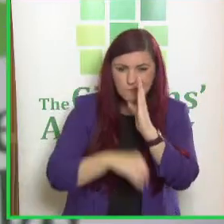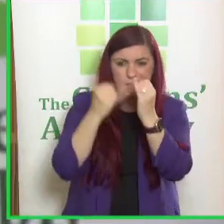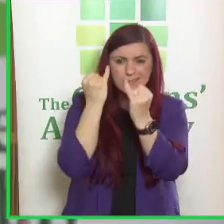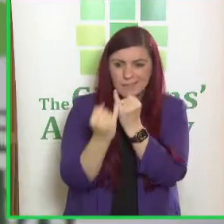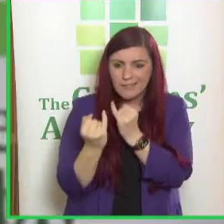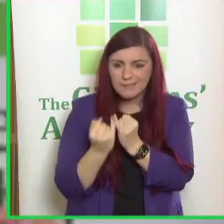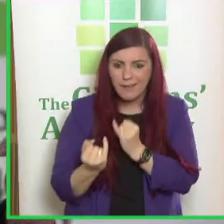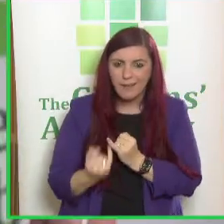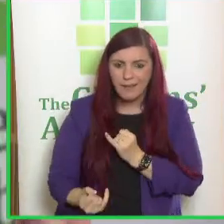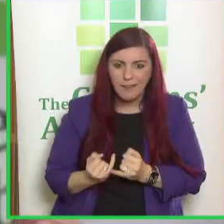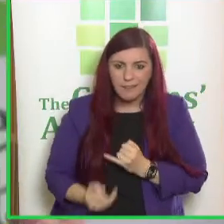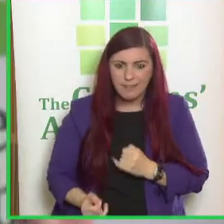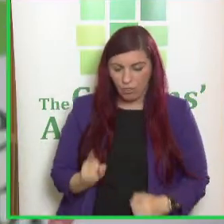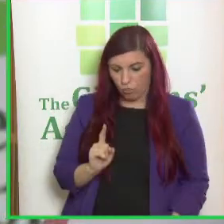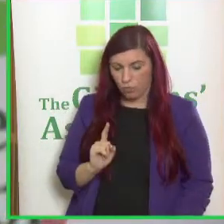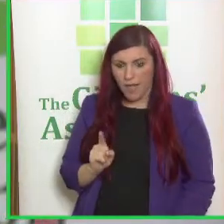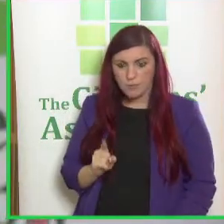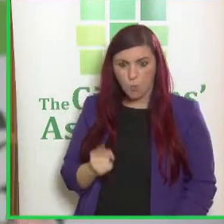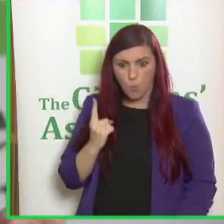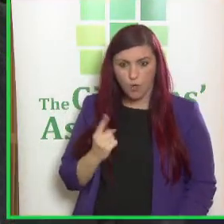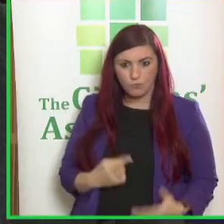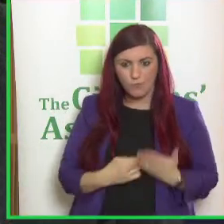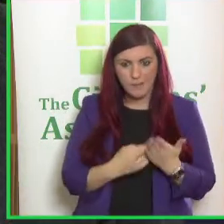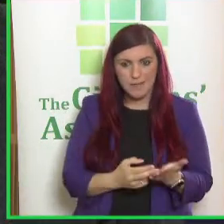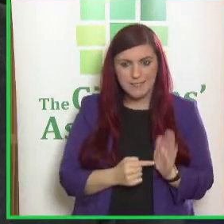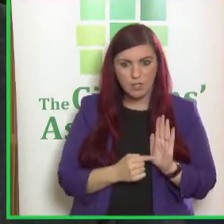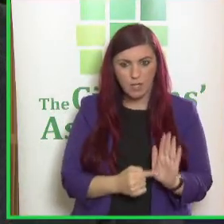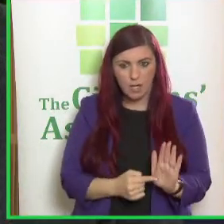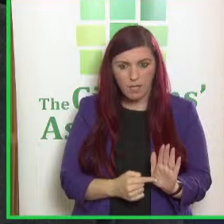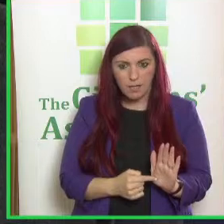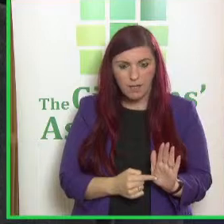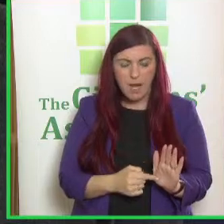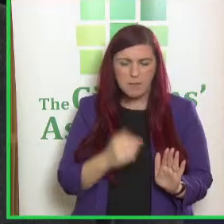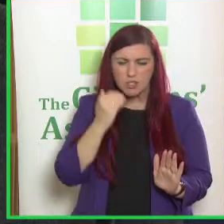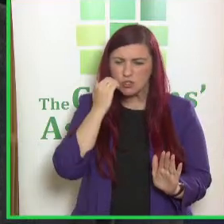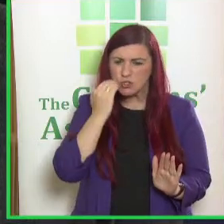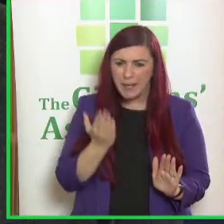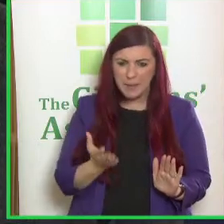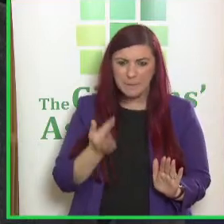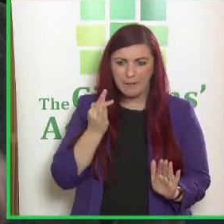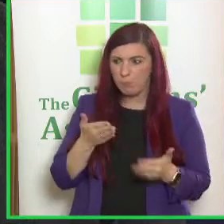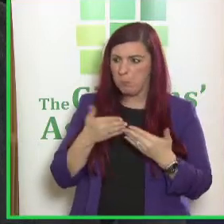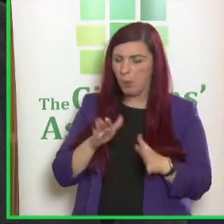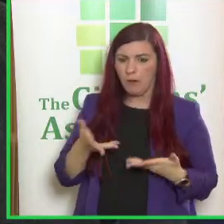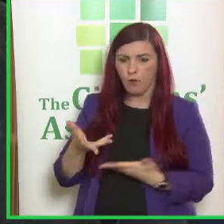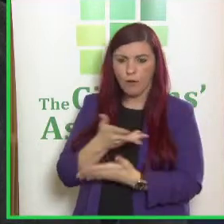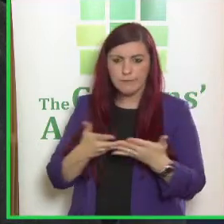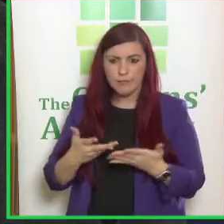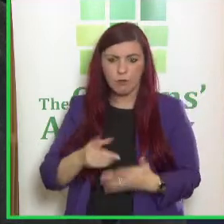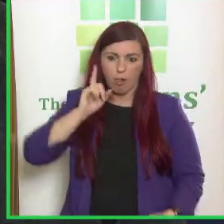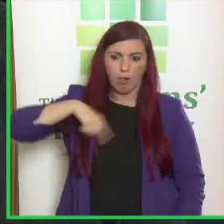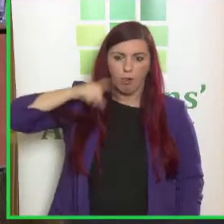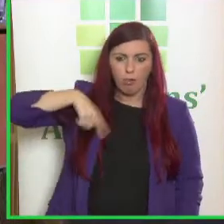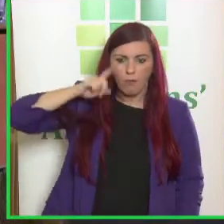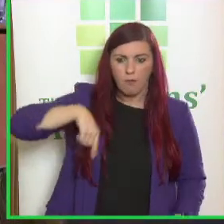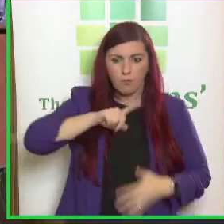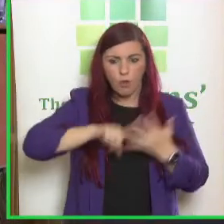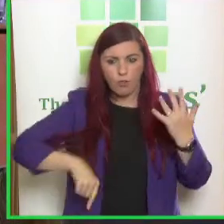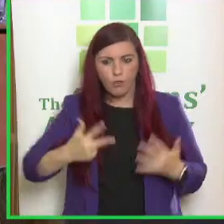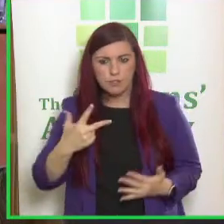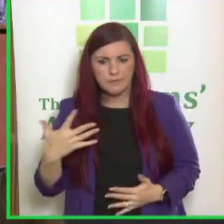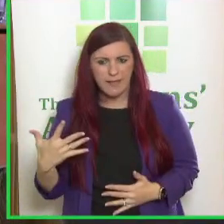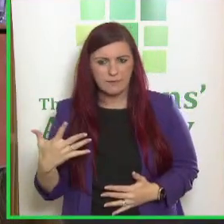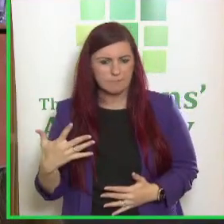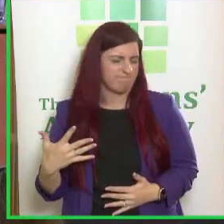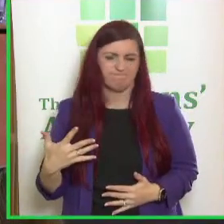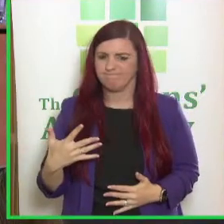depth that is just one recommendation, and it would be a shame if the public discourse and debate now reverted back to focusing on one single issue